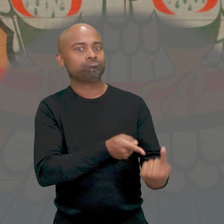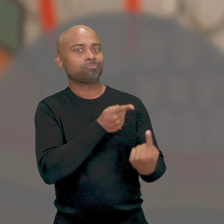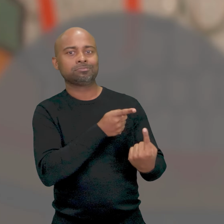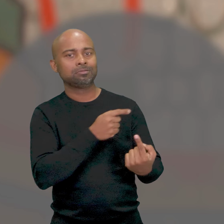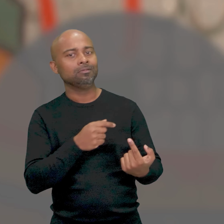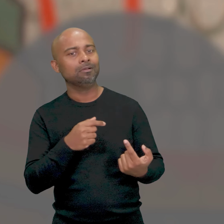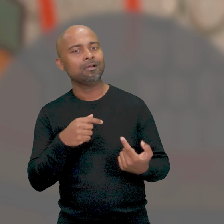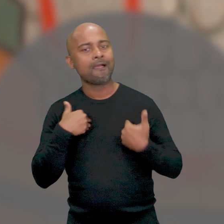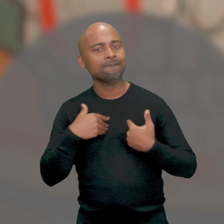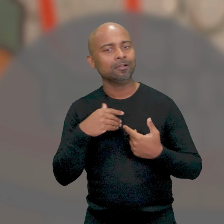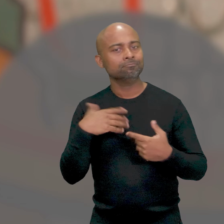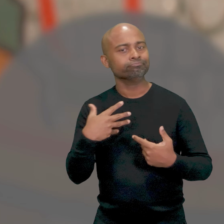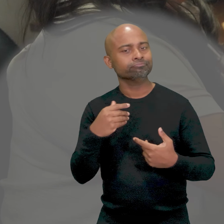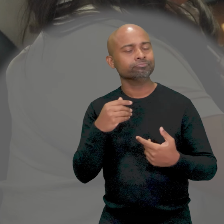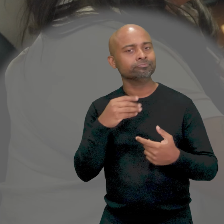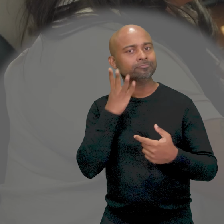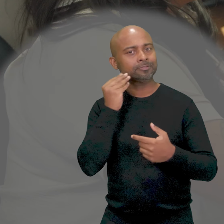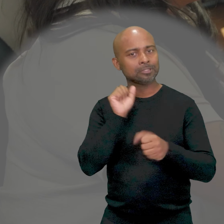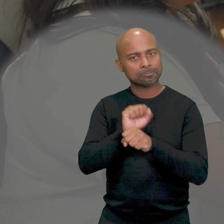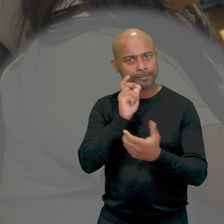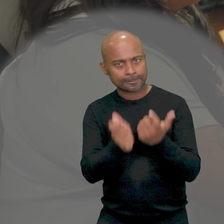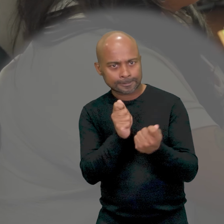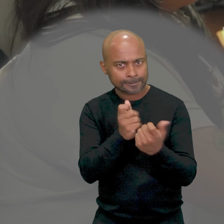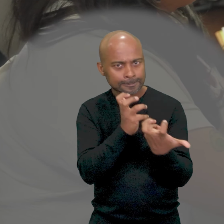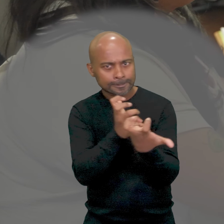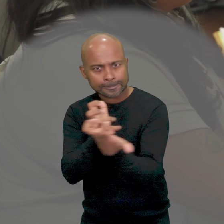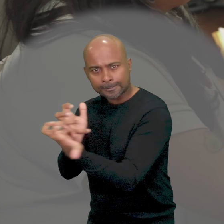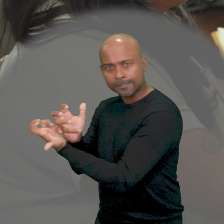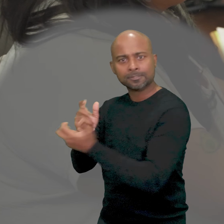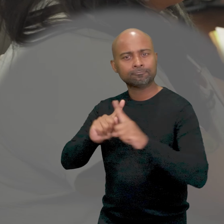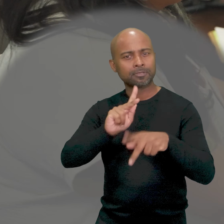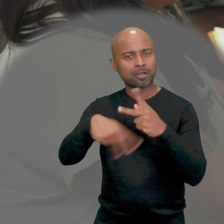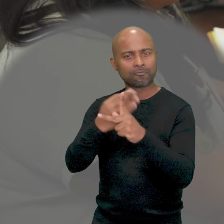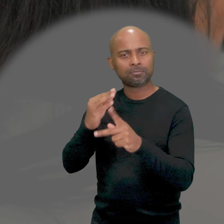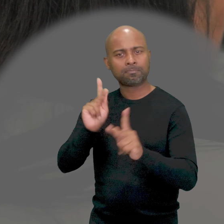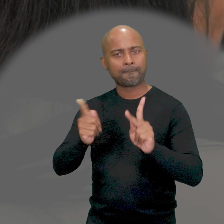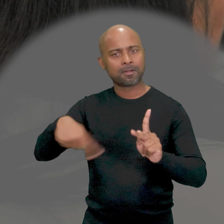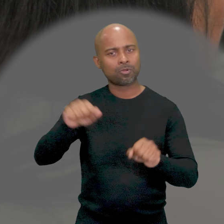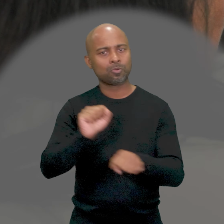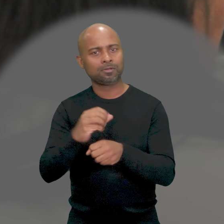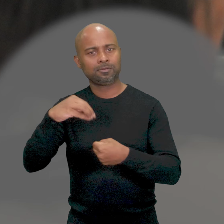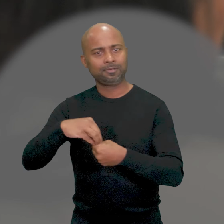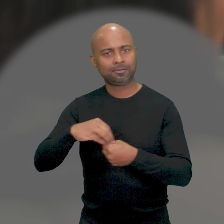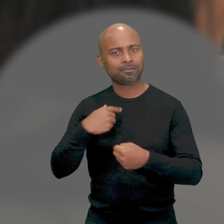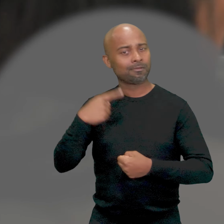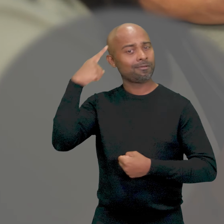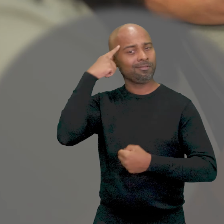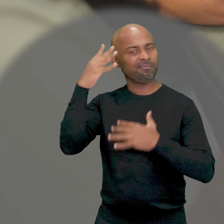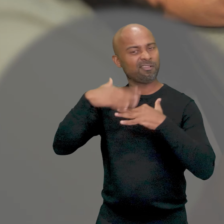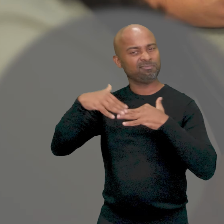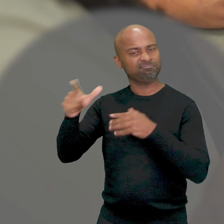of struggled. I have quite a bit of experience in job carving, in creating different kind of opportunities for folks to work in. I